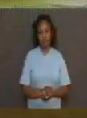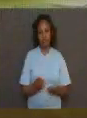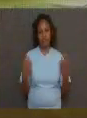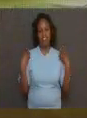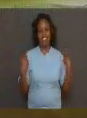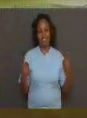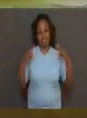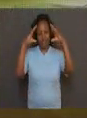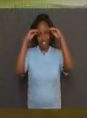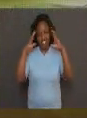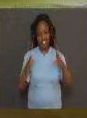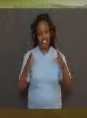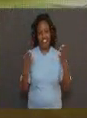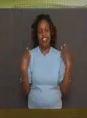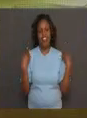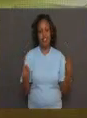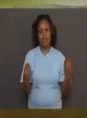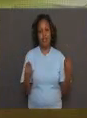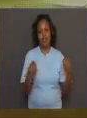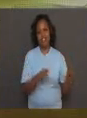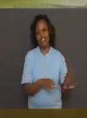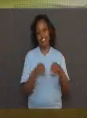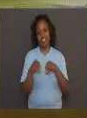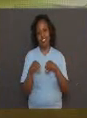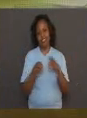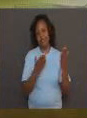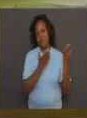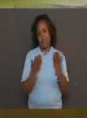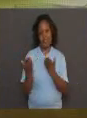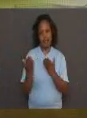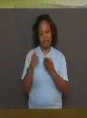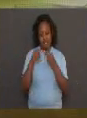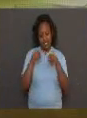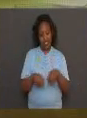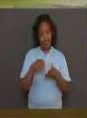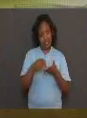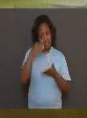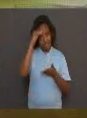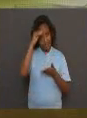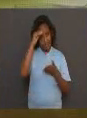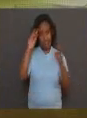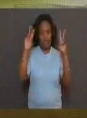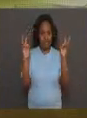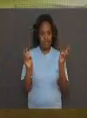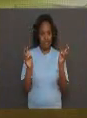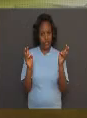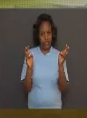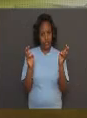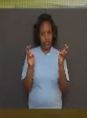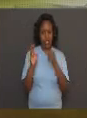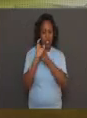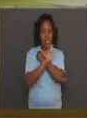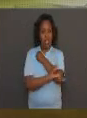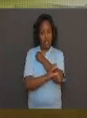Hello, teacher. Hello, students. Welcome to today's lesson on the duties of a